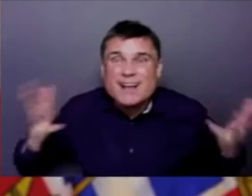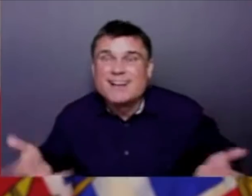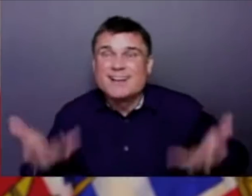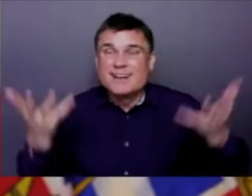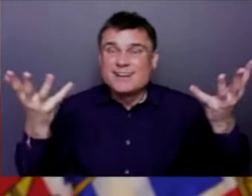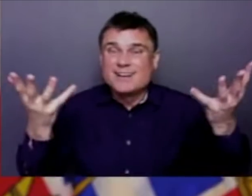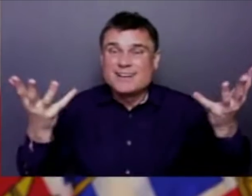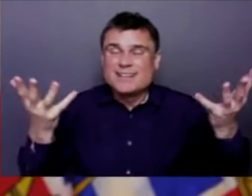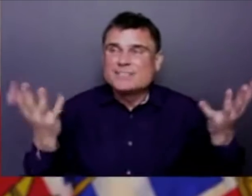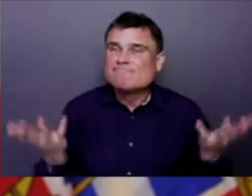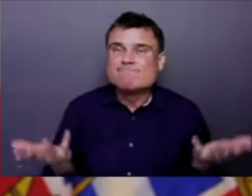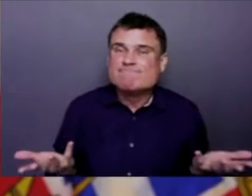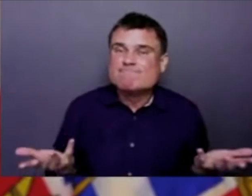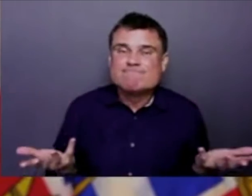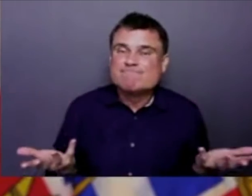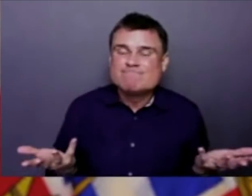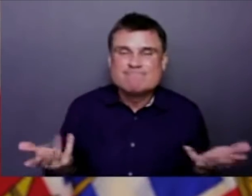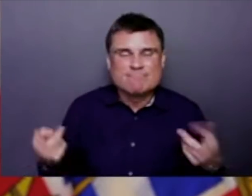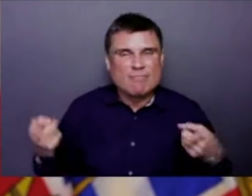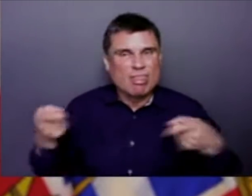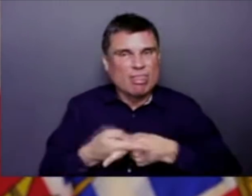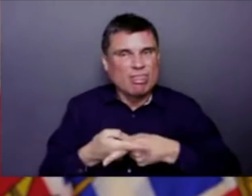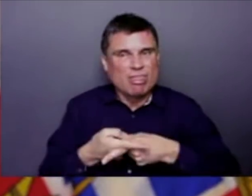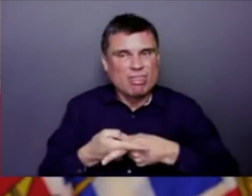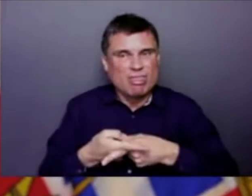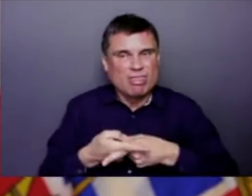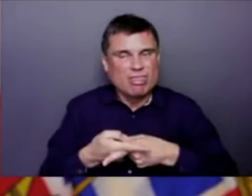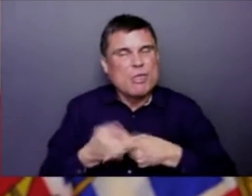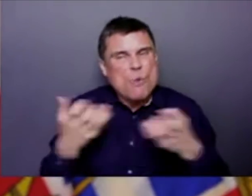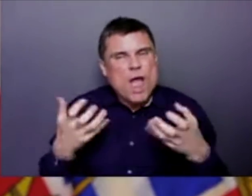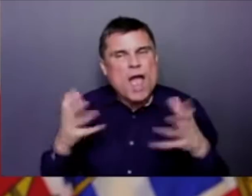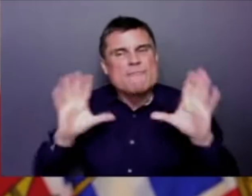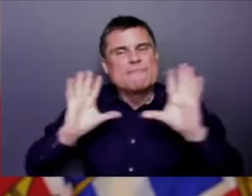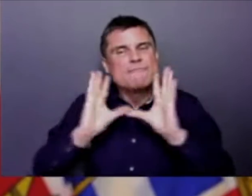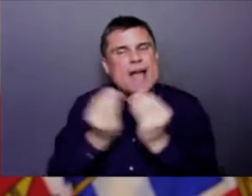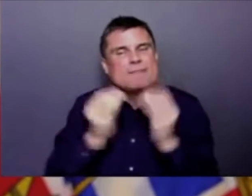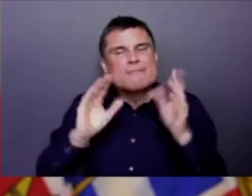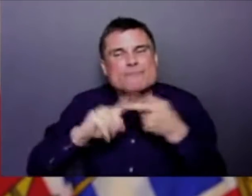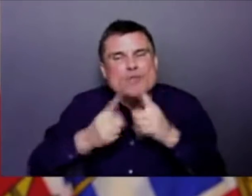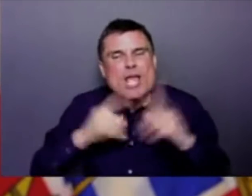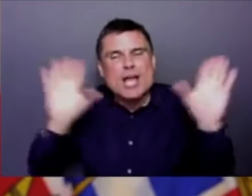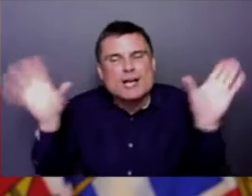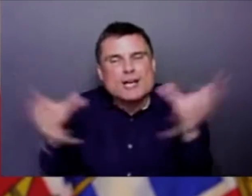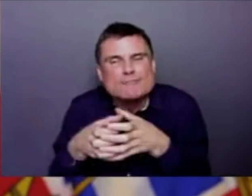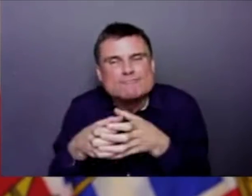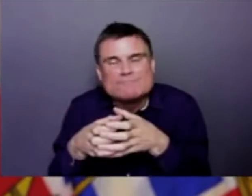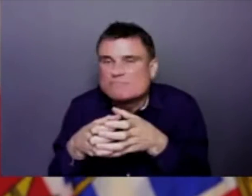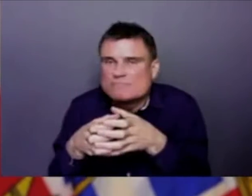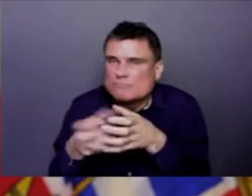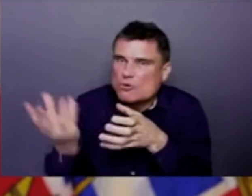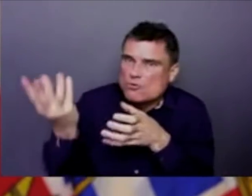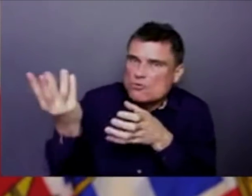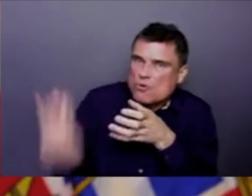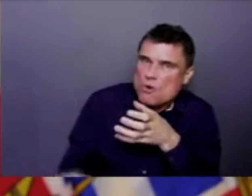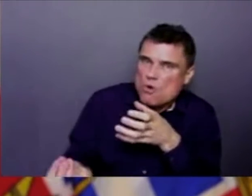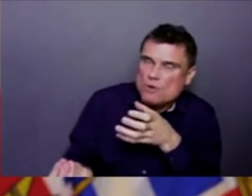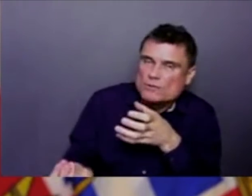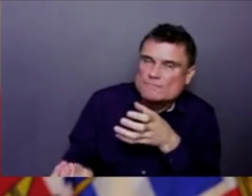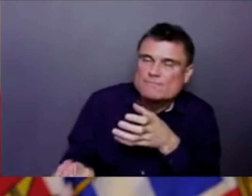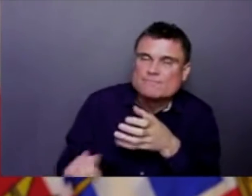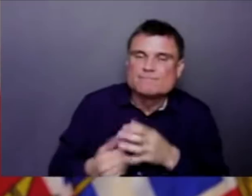We also continue to have new healthcare outbreaks, 8 of which have been called in the